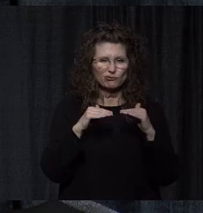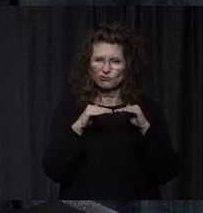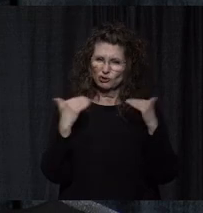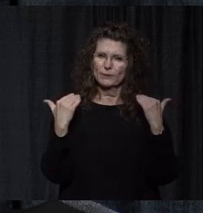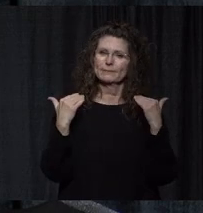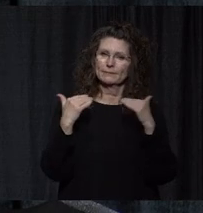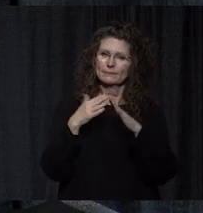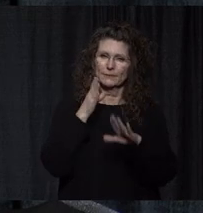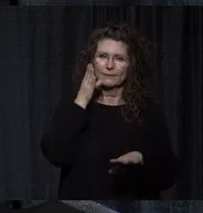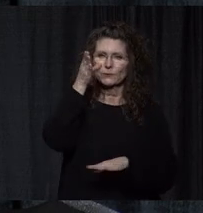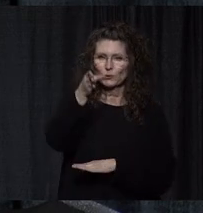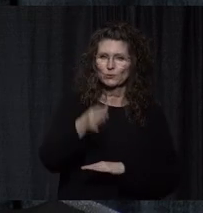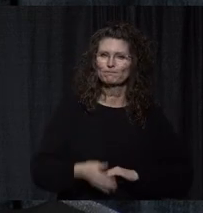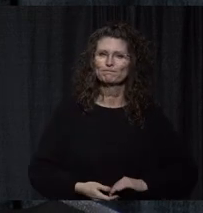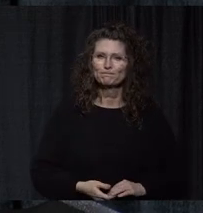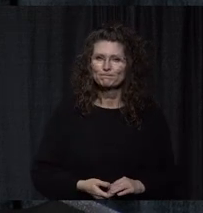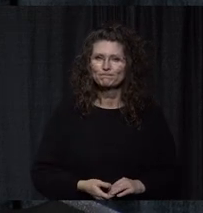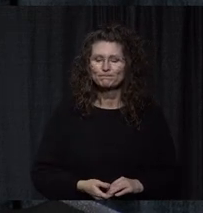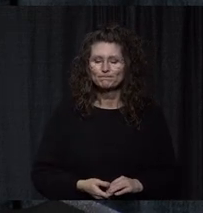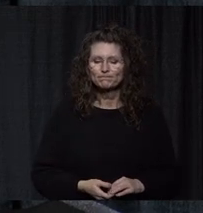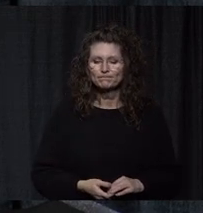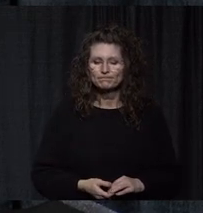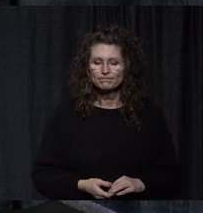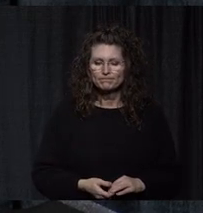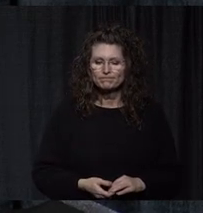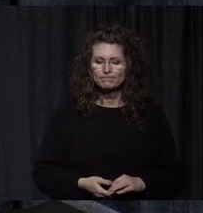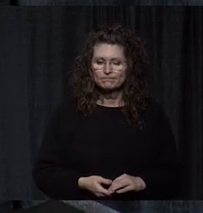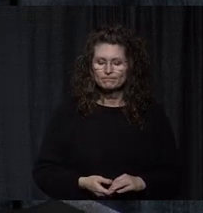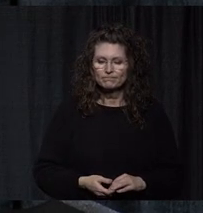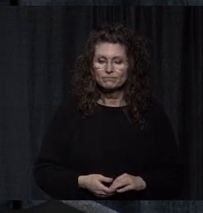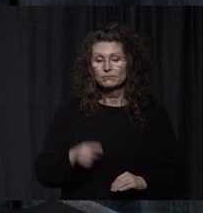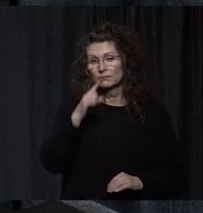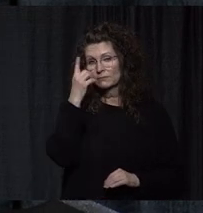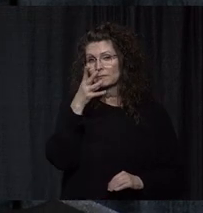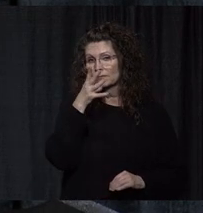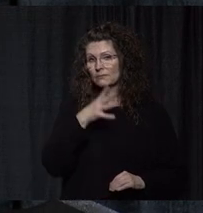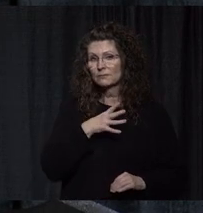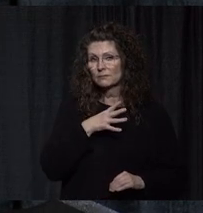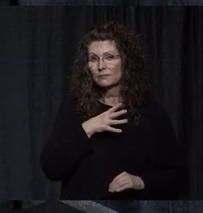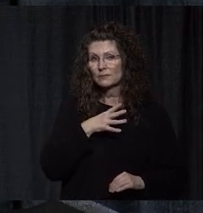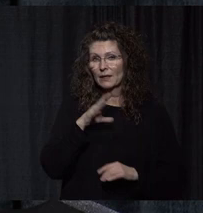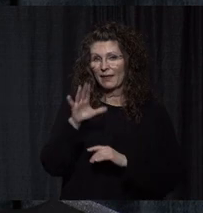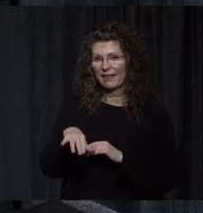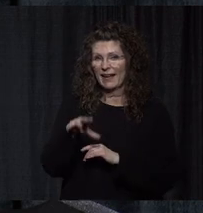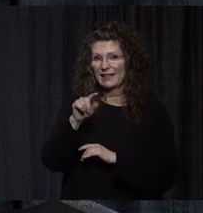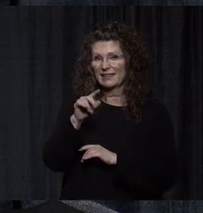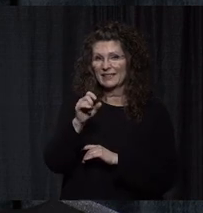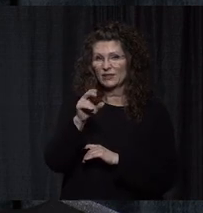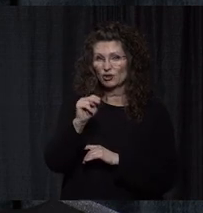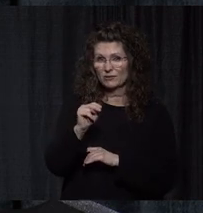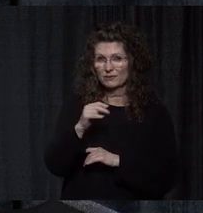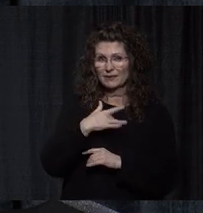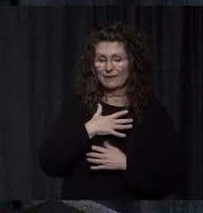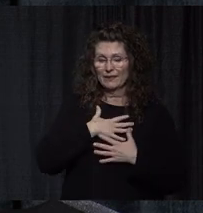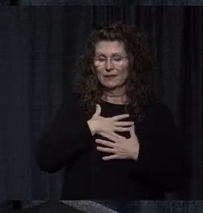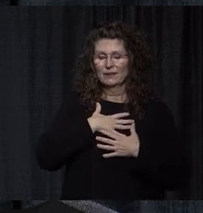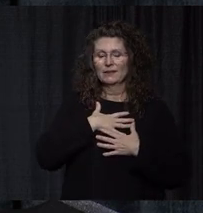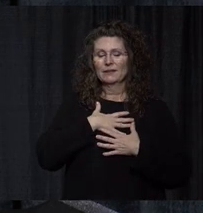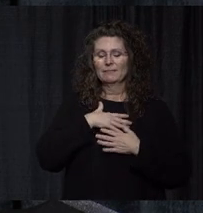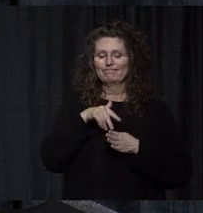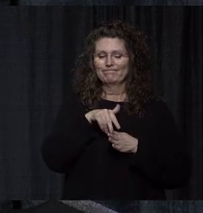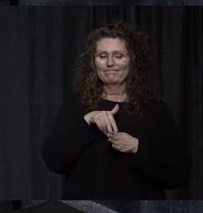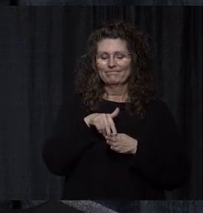future. There are certainly times when, as Black women, the tension we face will feel like